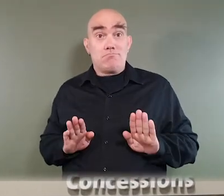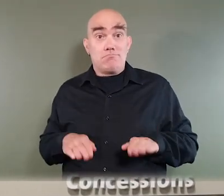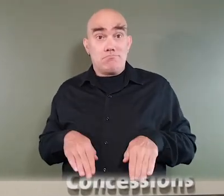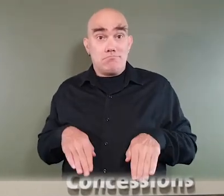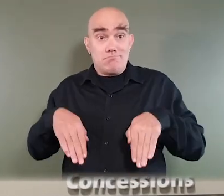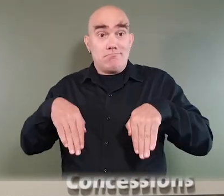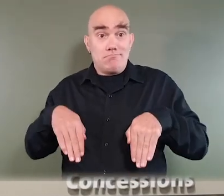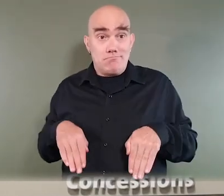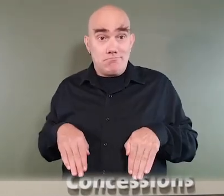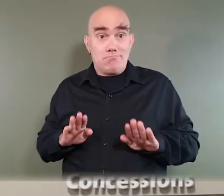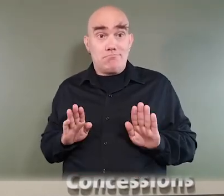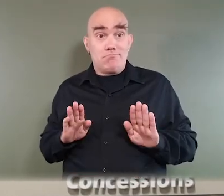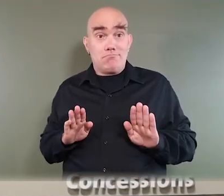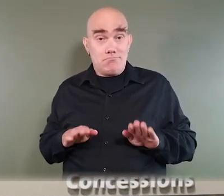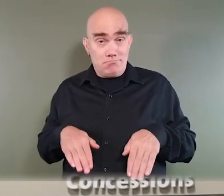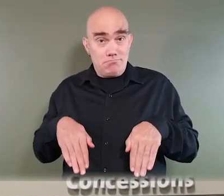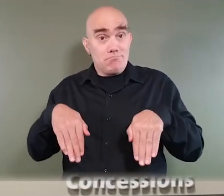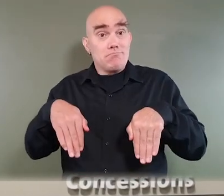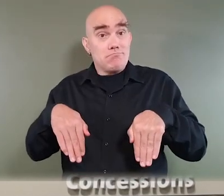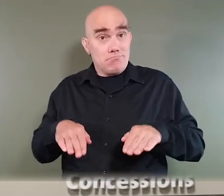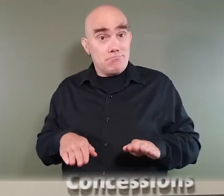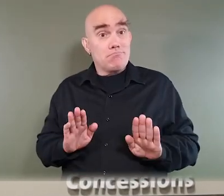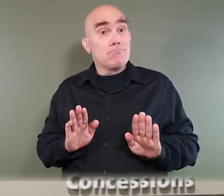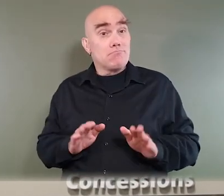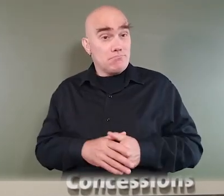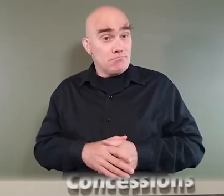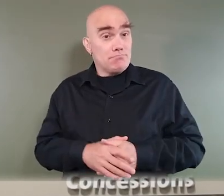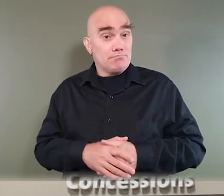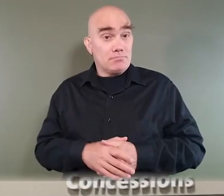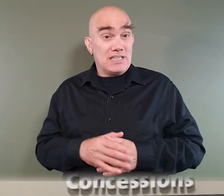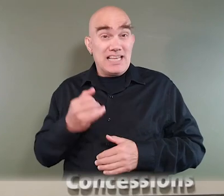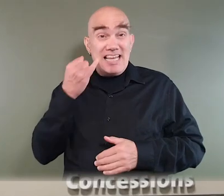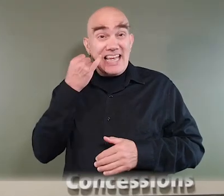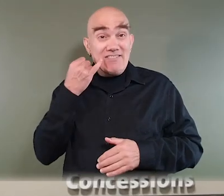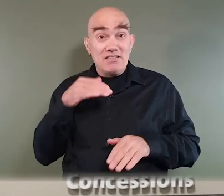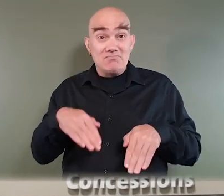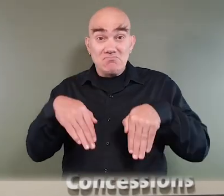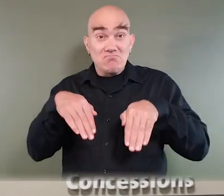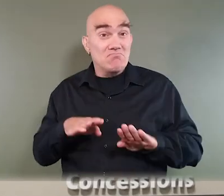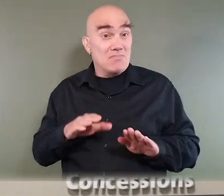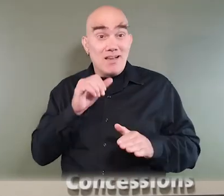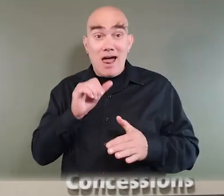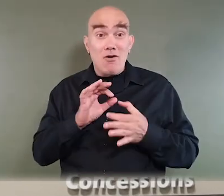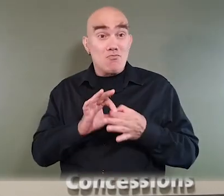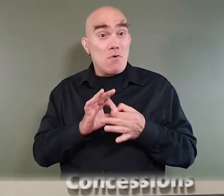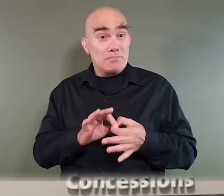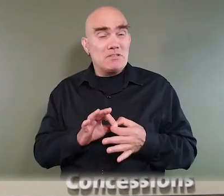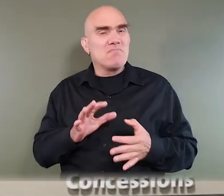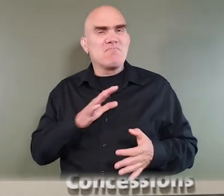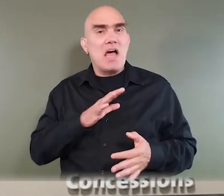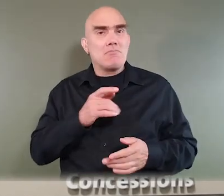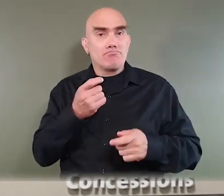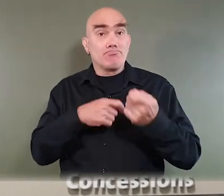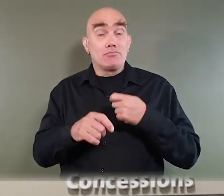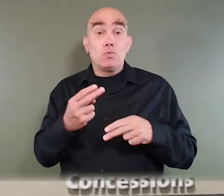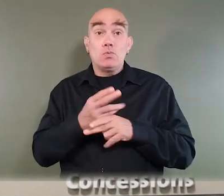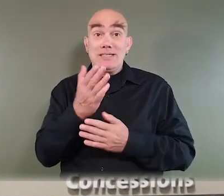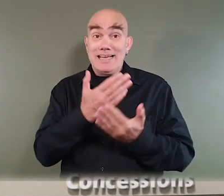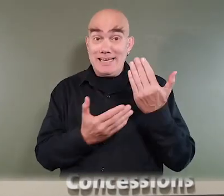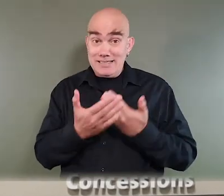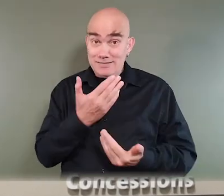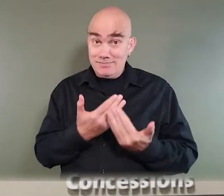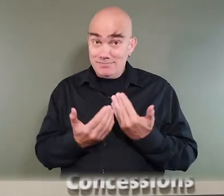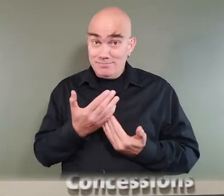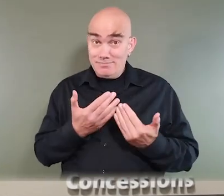Heels up, and then toes up. And if the heels and the toes aren't listening, you can lift the fingers up and the palms up instead.